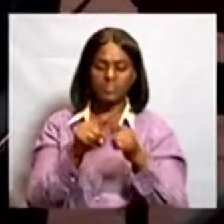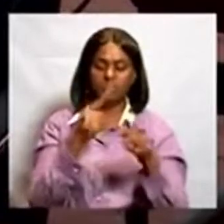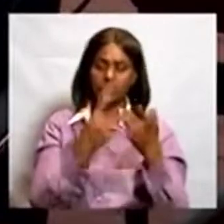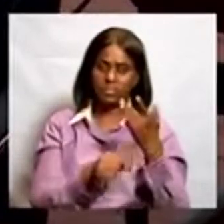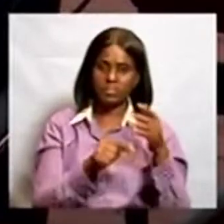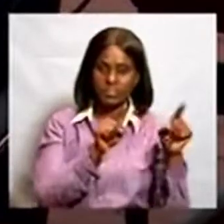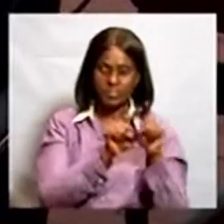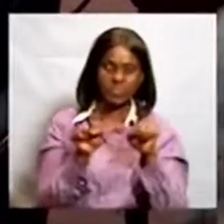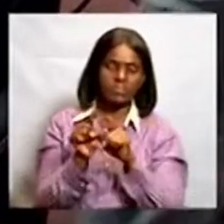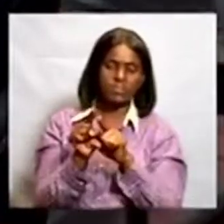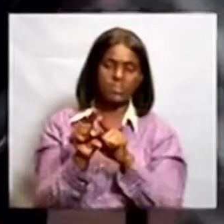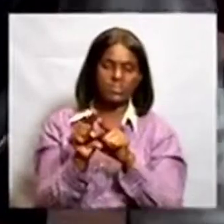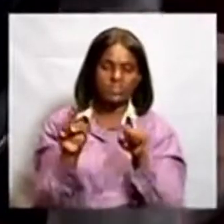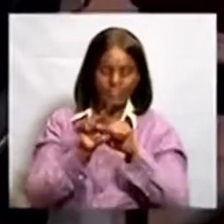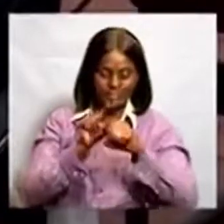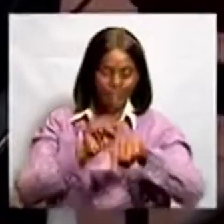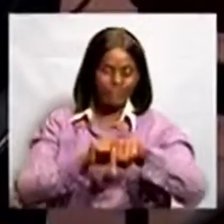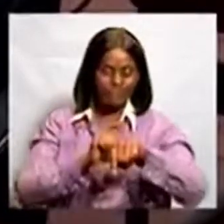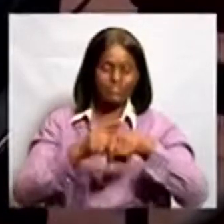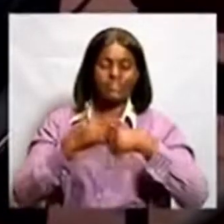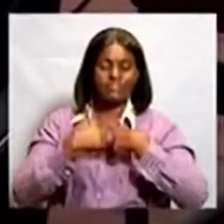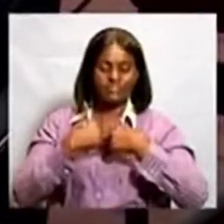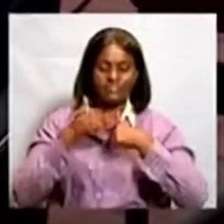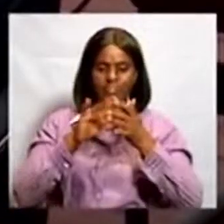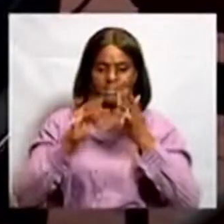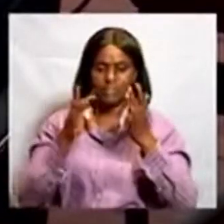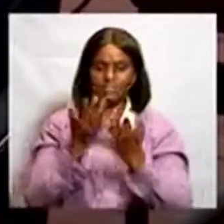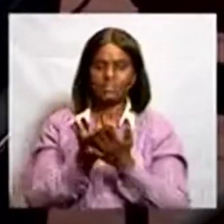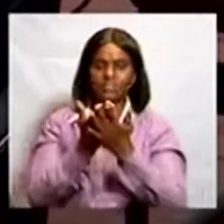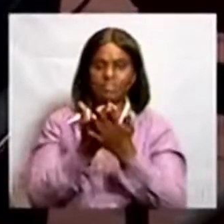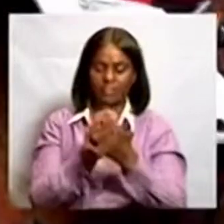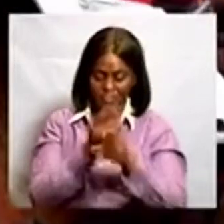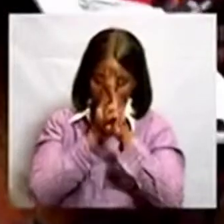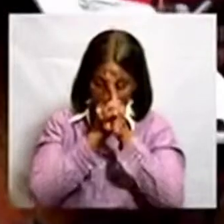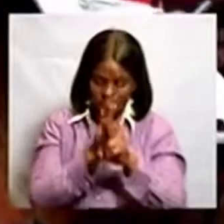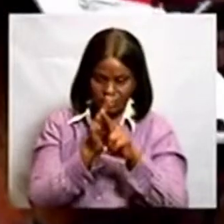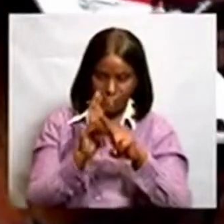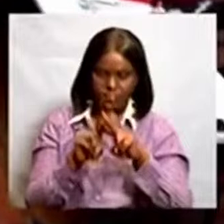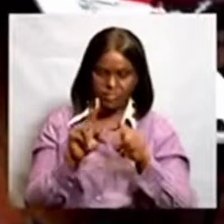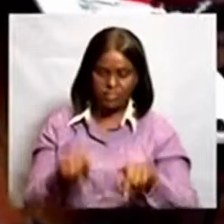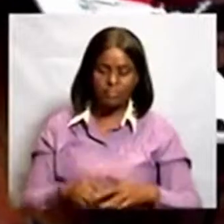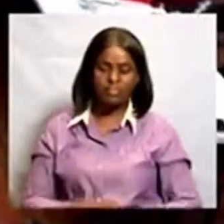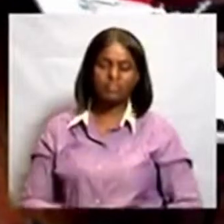also time. I submit to Honorable Chairperson. Thank you very much.